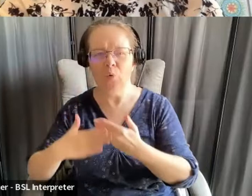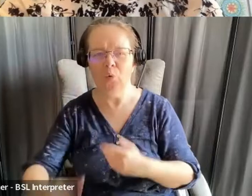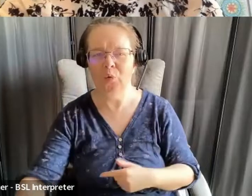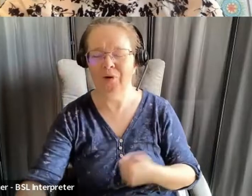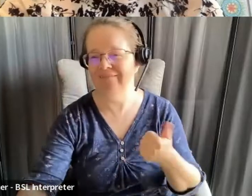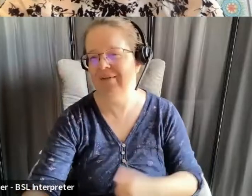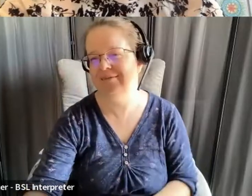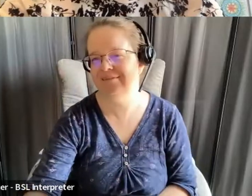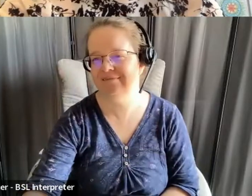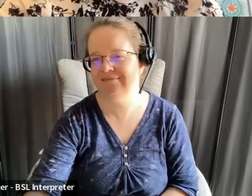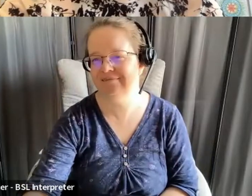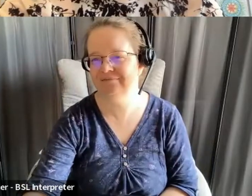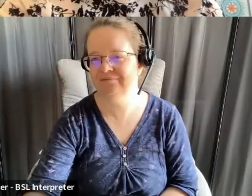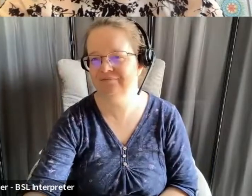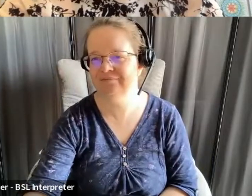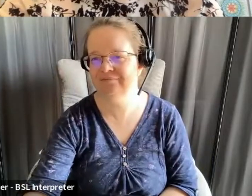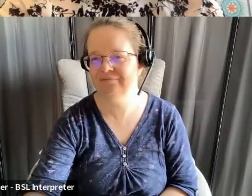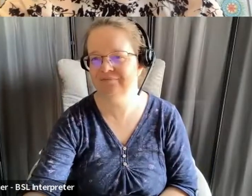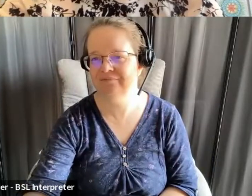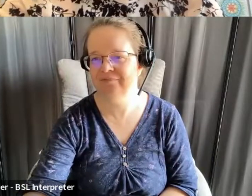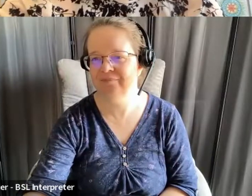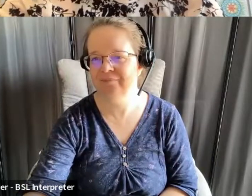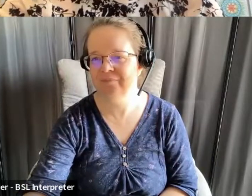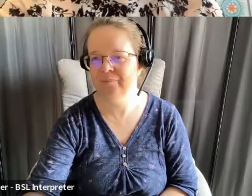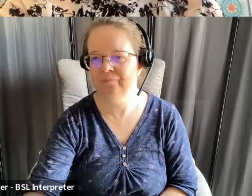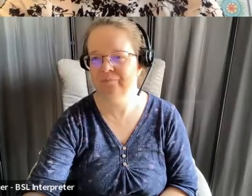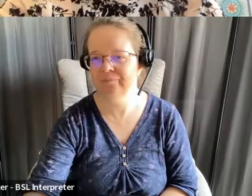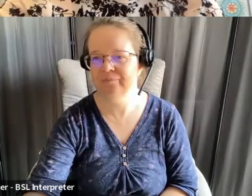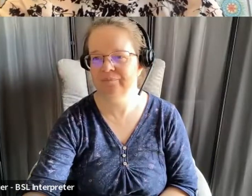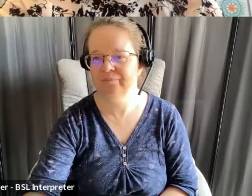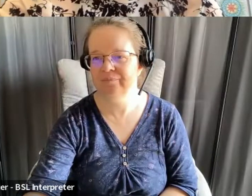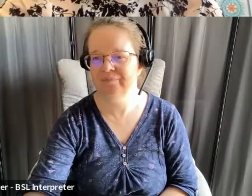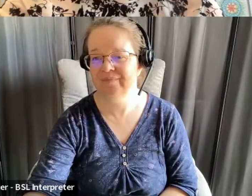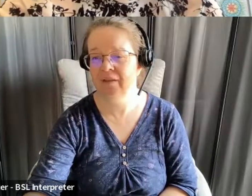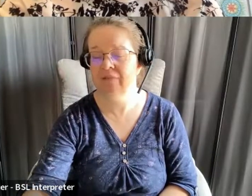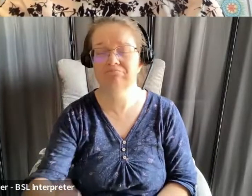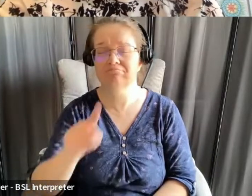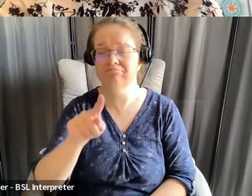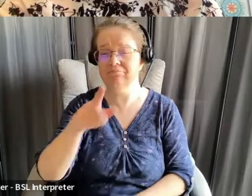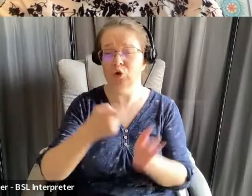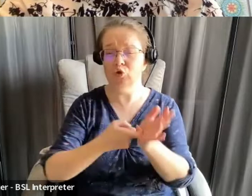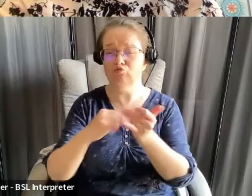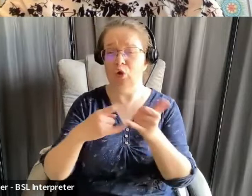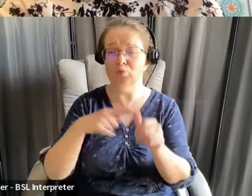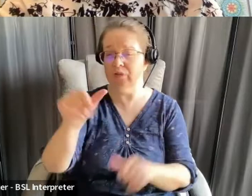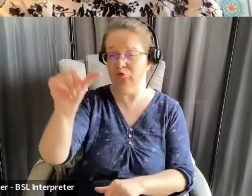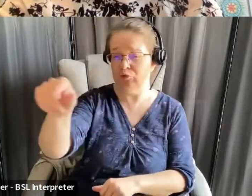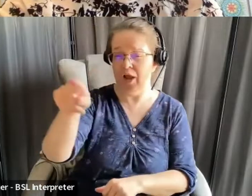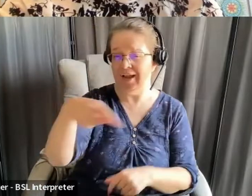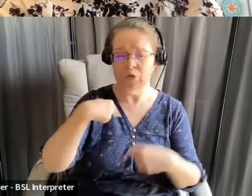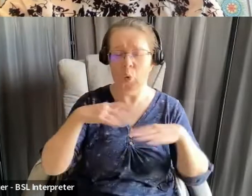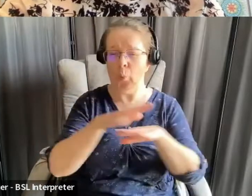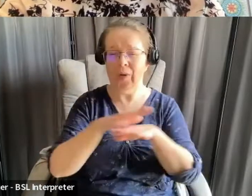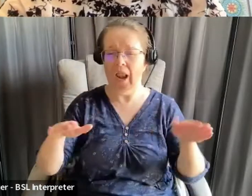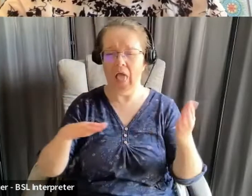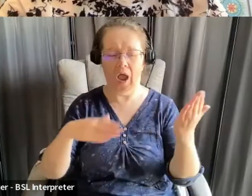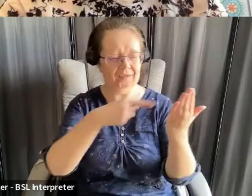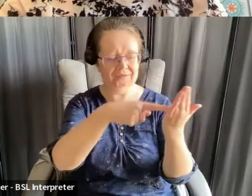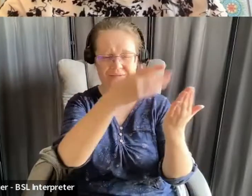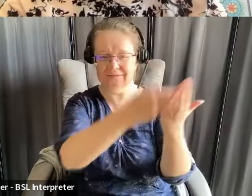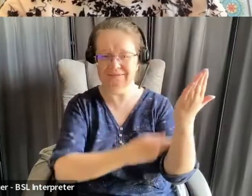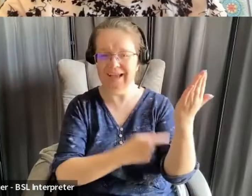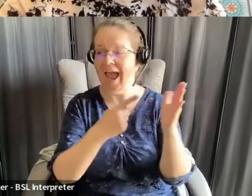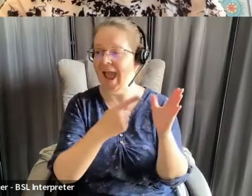Fantastic, Carley. And you're right, we don't fit and squeeze into an A4 piece of paper. It almost feels like we're masking on that